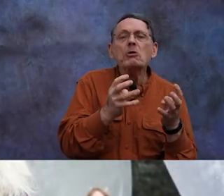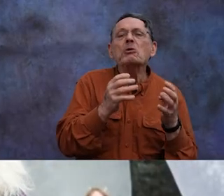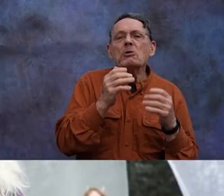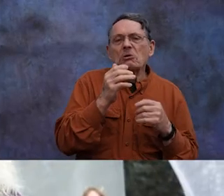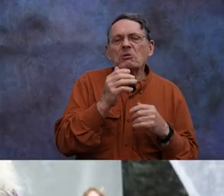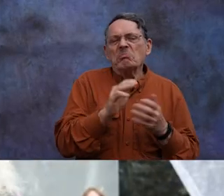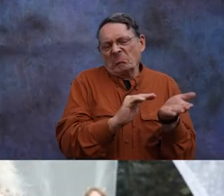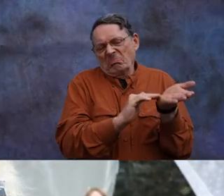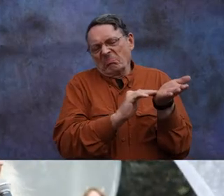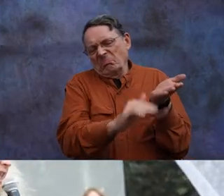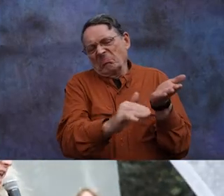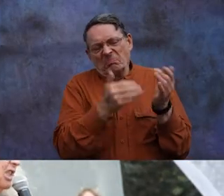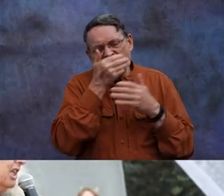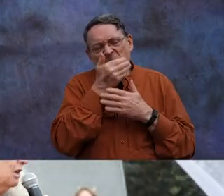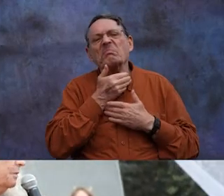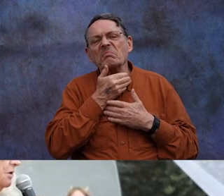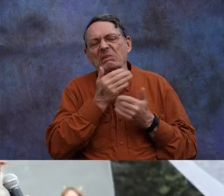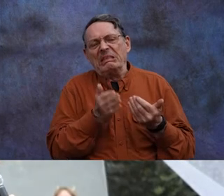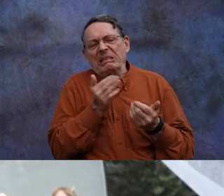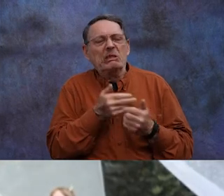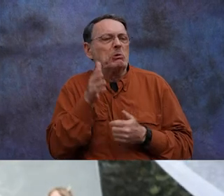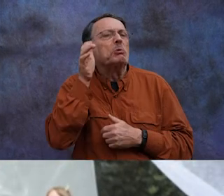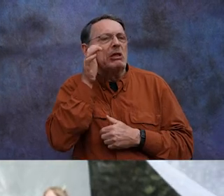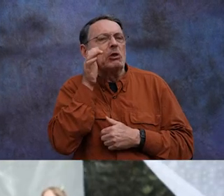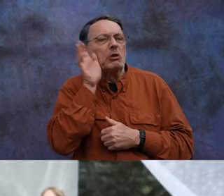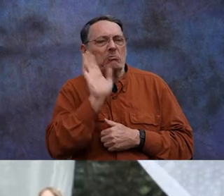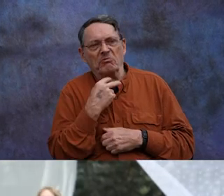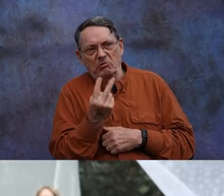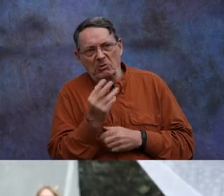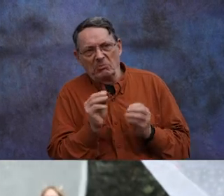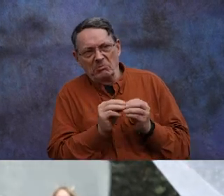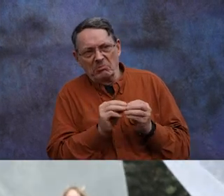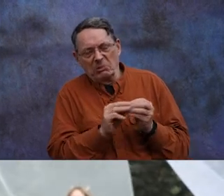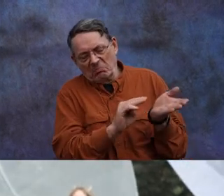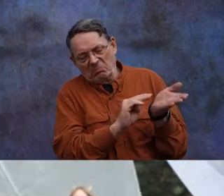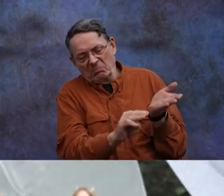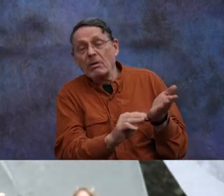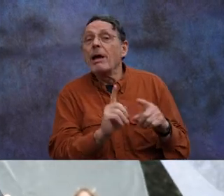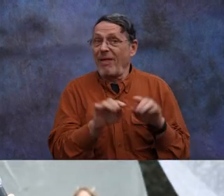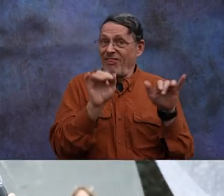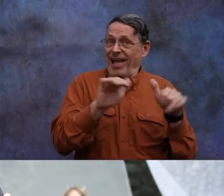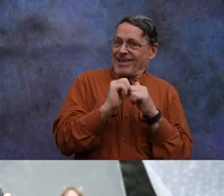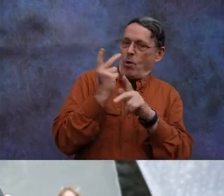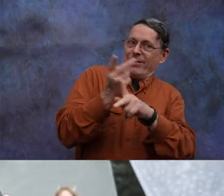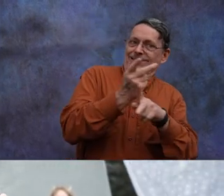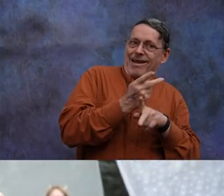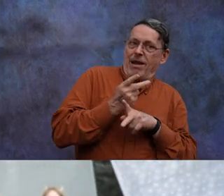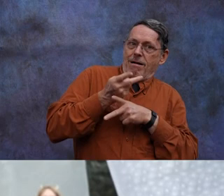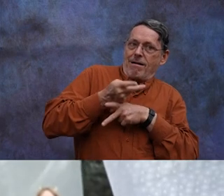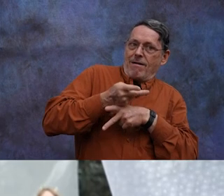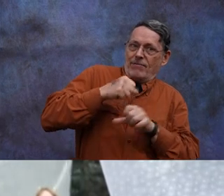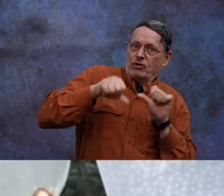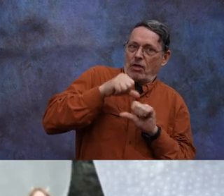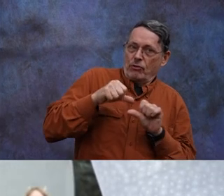little dispensation so people can actually hear what you're saying. Just a little. But this is the way we take care of each other.